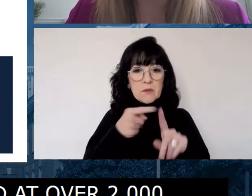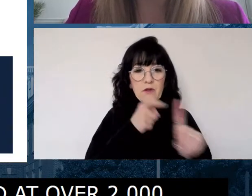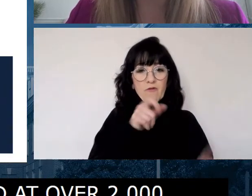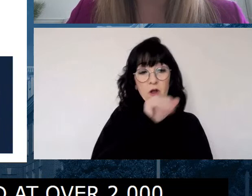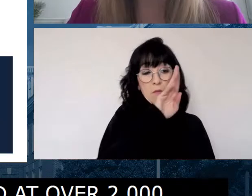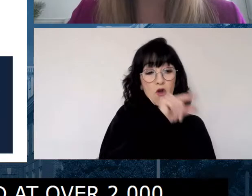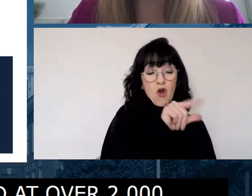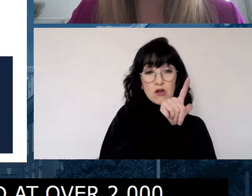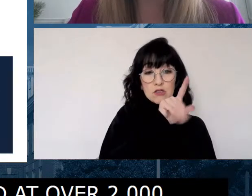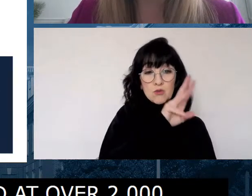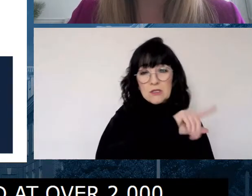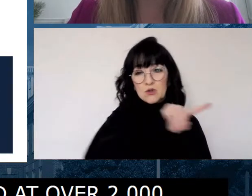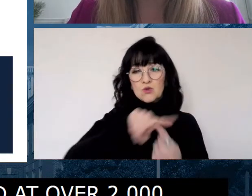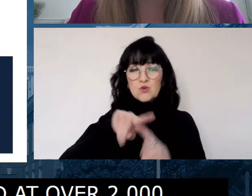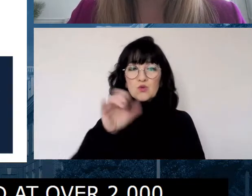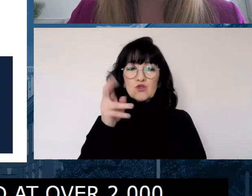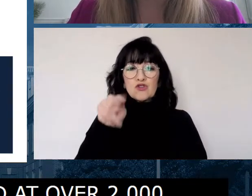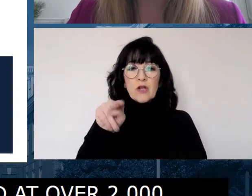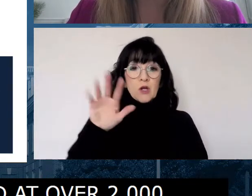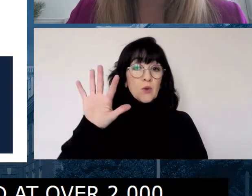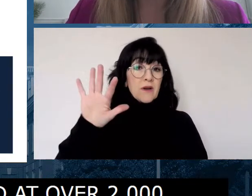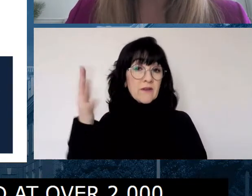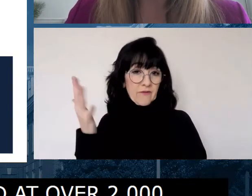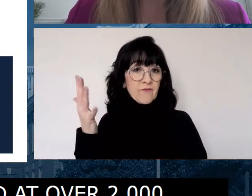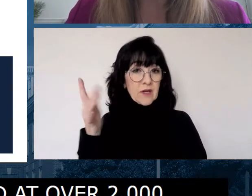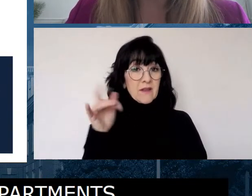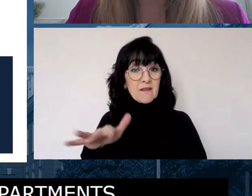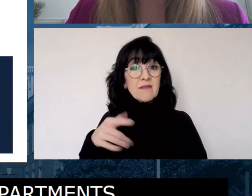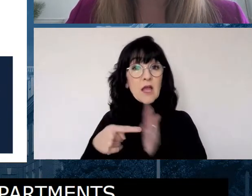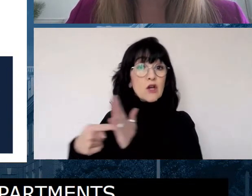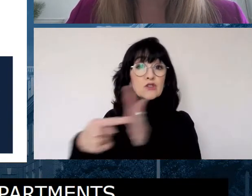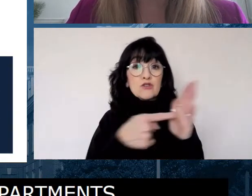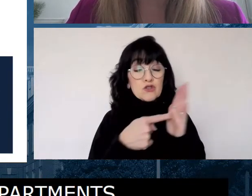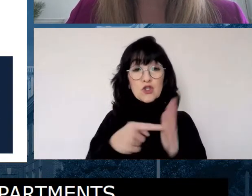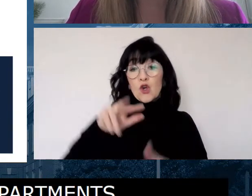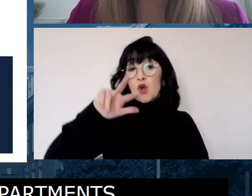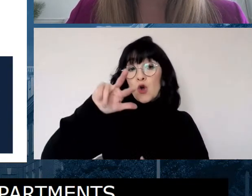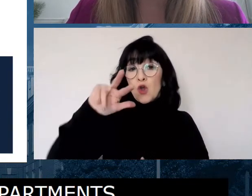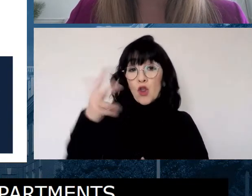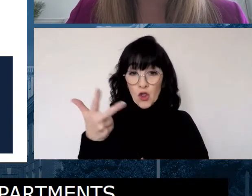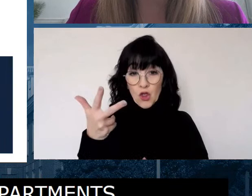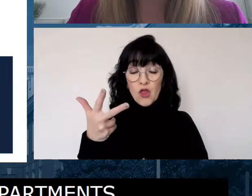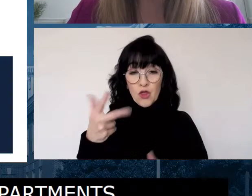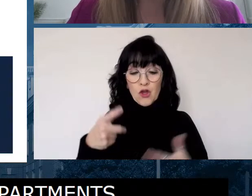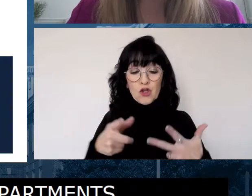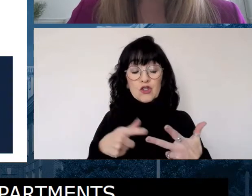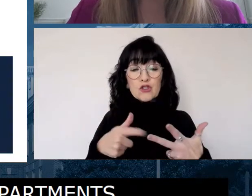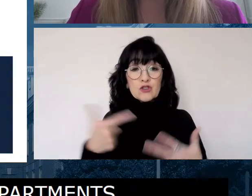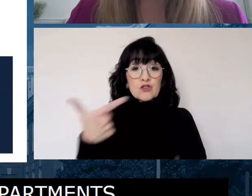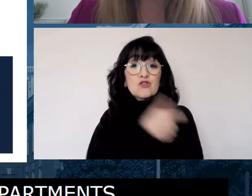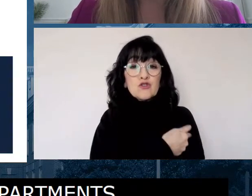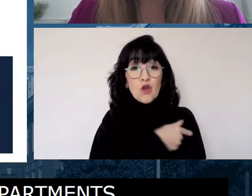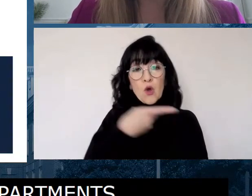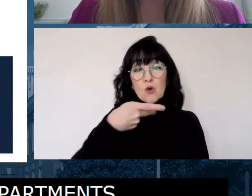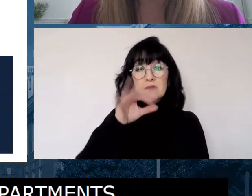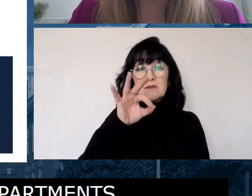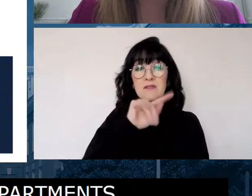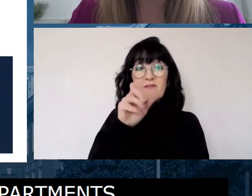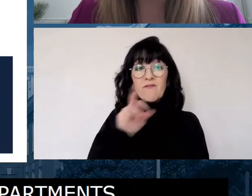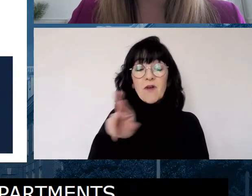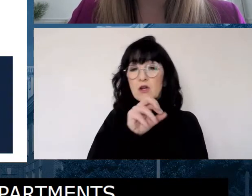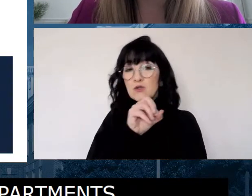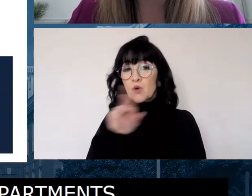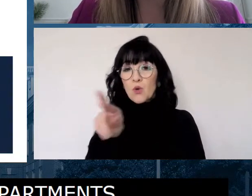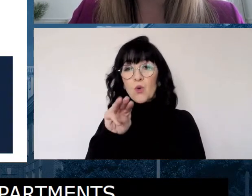26th to January 5th, which showed that a third dose of Pfizer or Moderna reduces